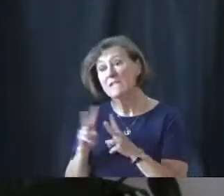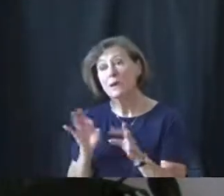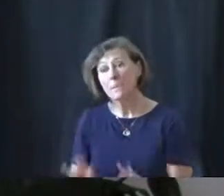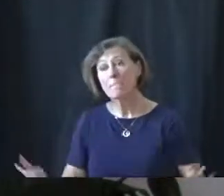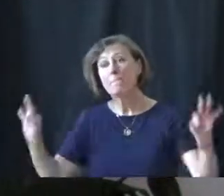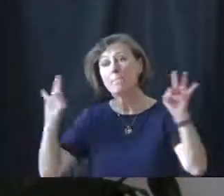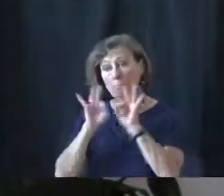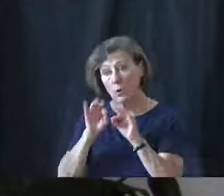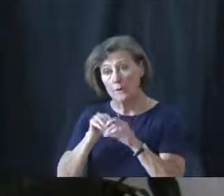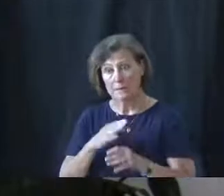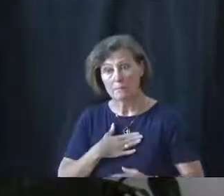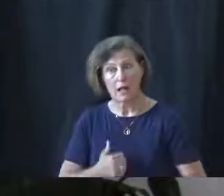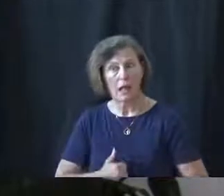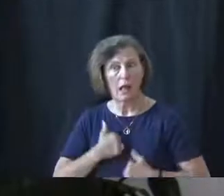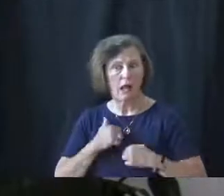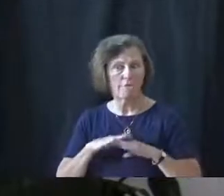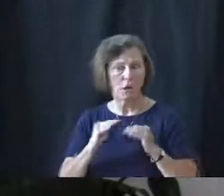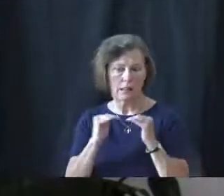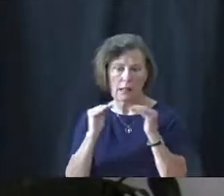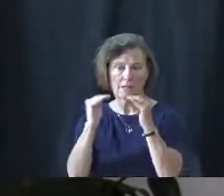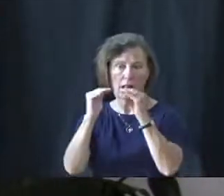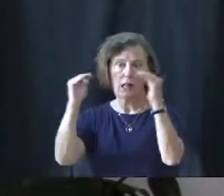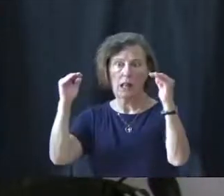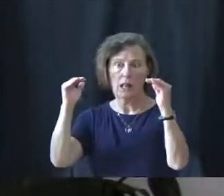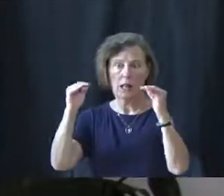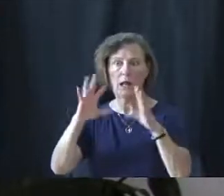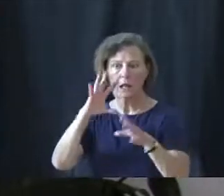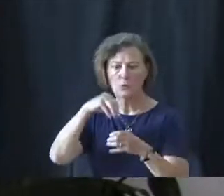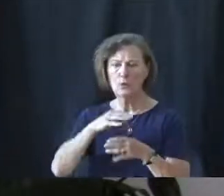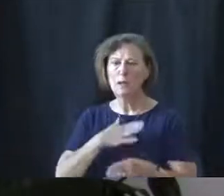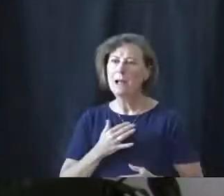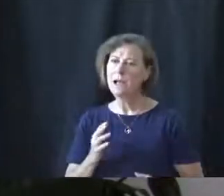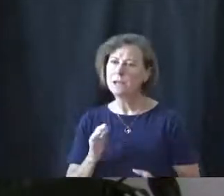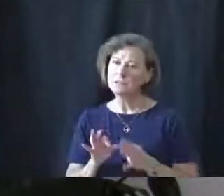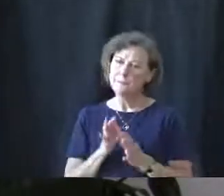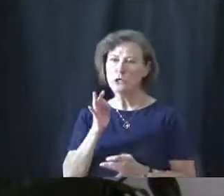life on many levels, including my spiritual life.